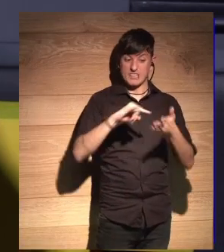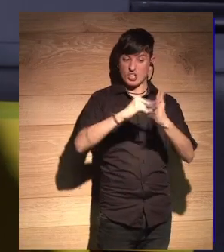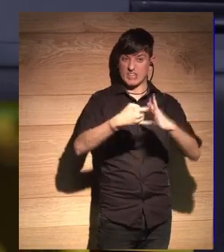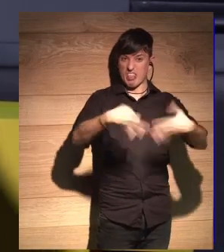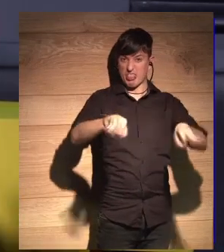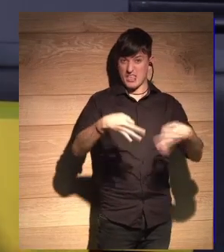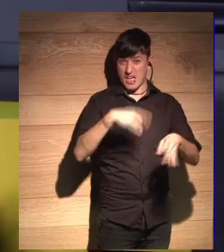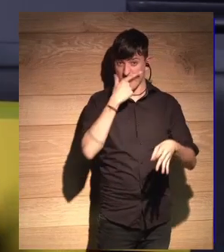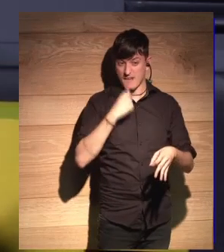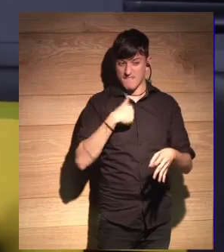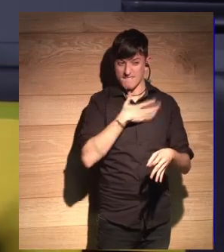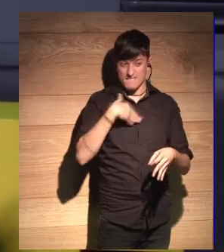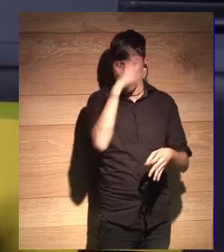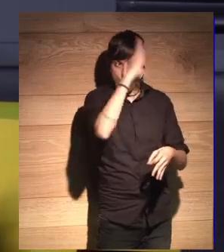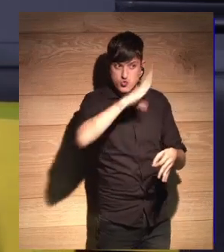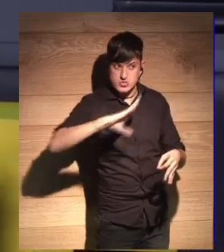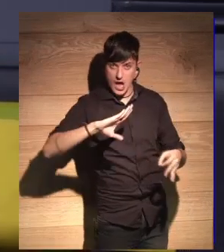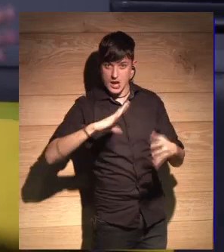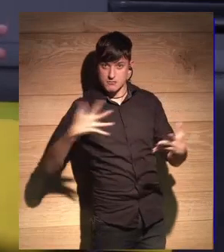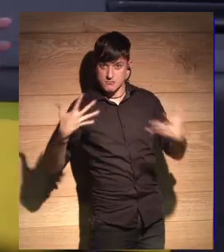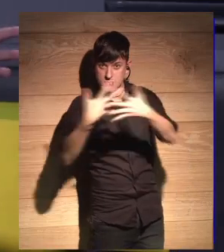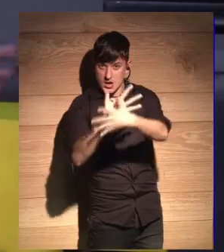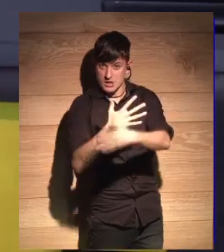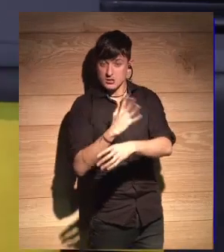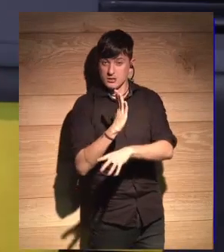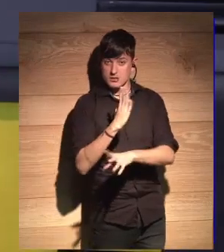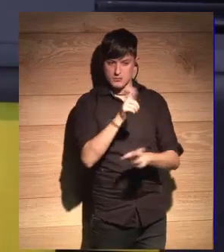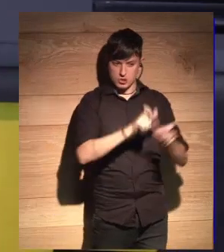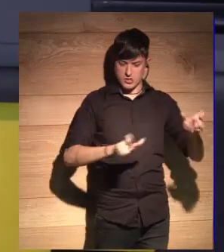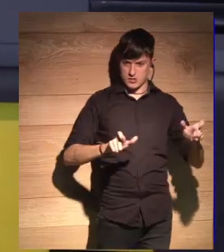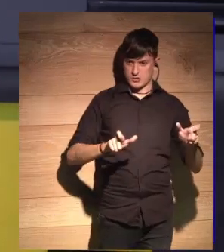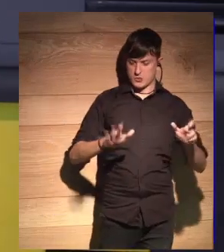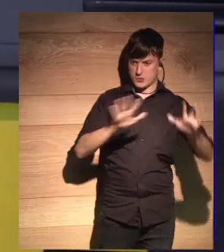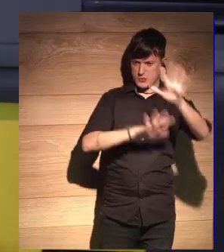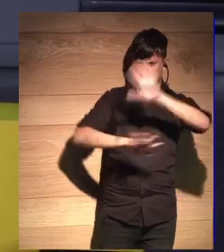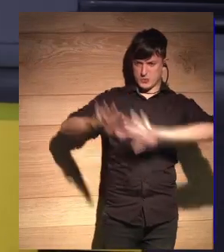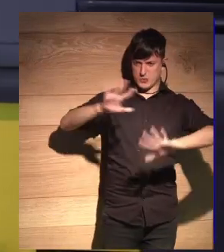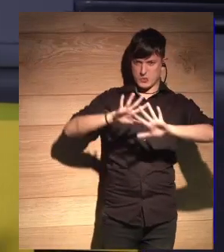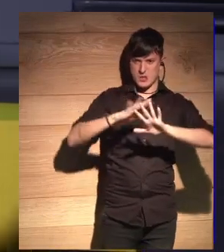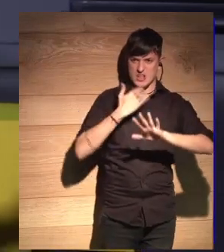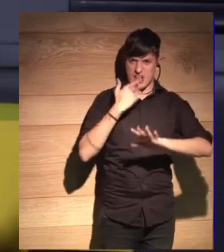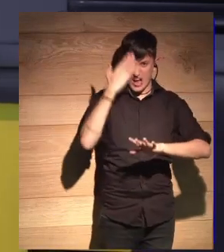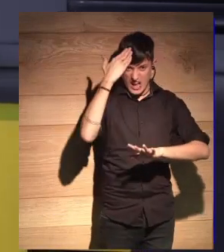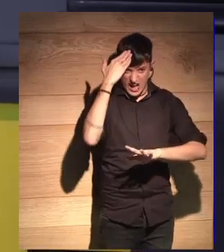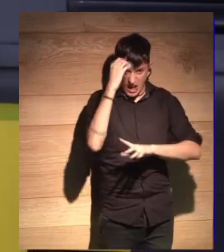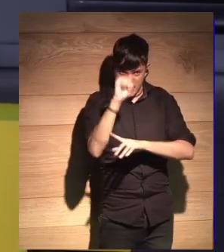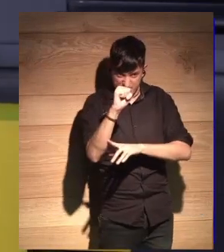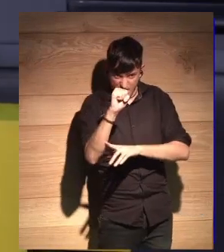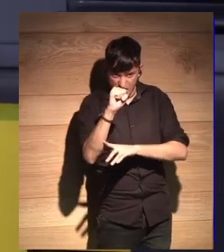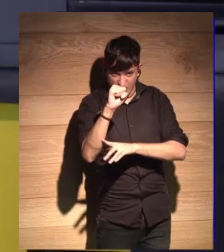were confused how her head was talking in a refrigerator that I cut in half,